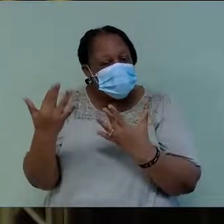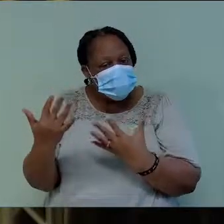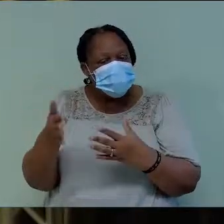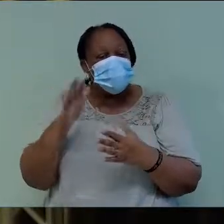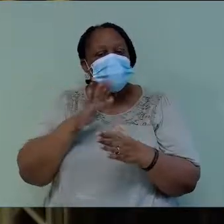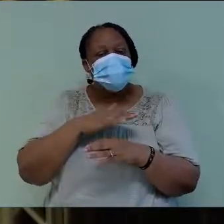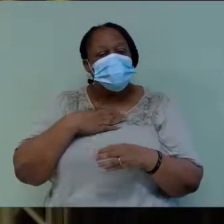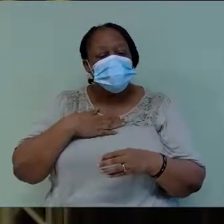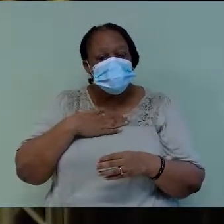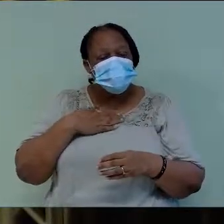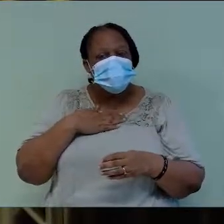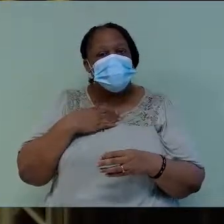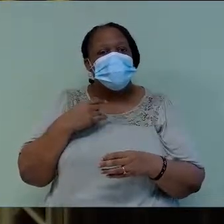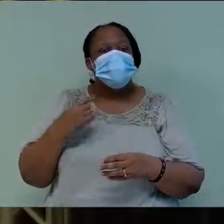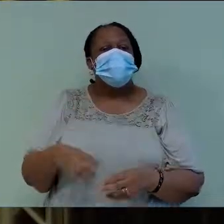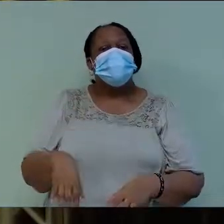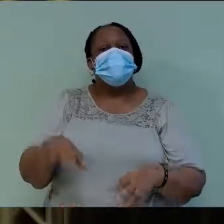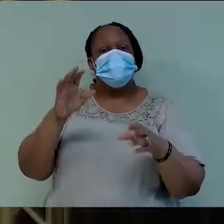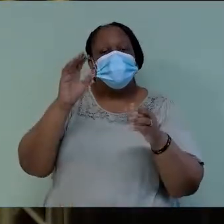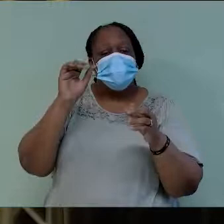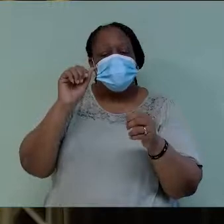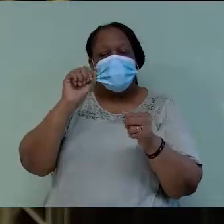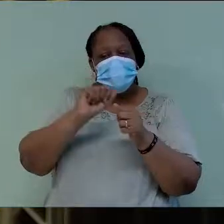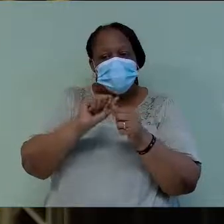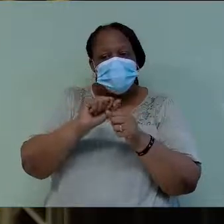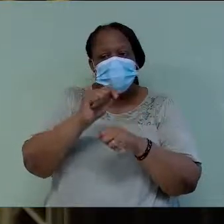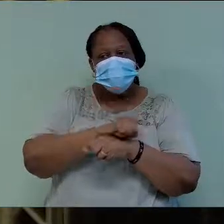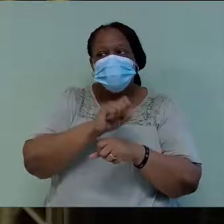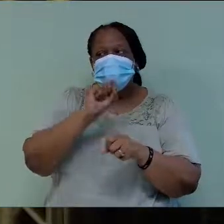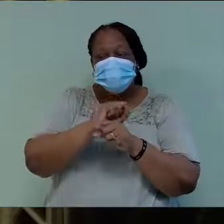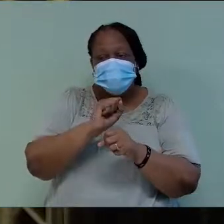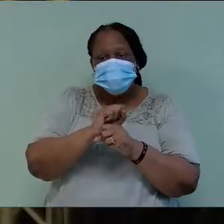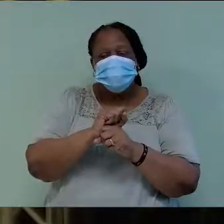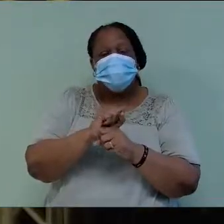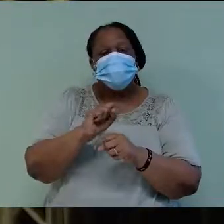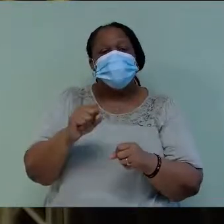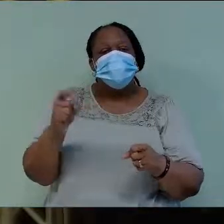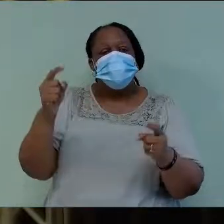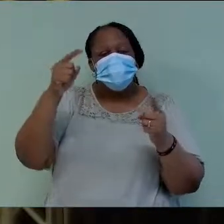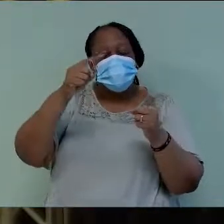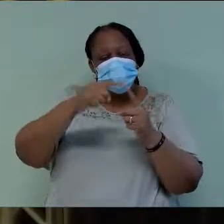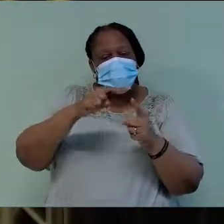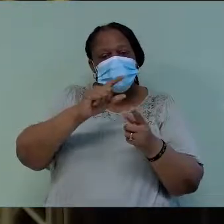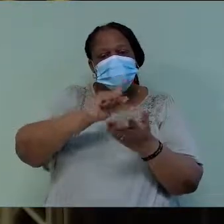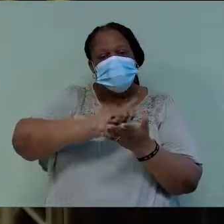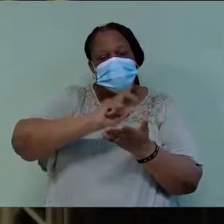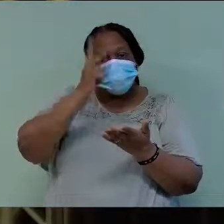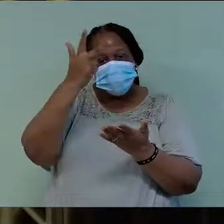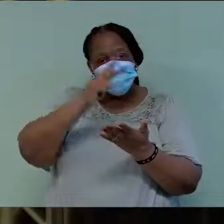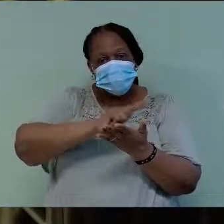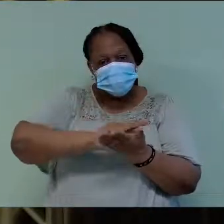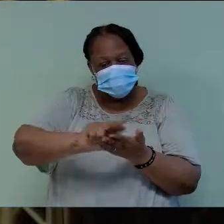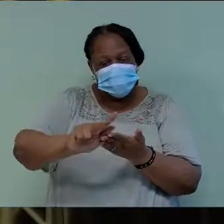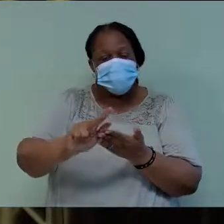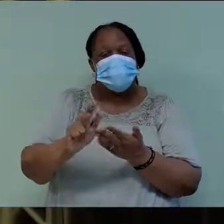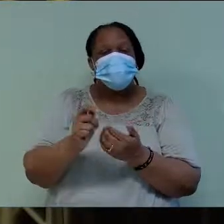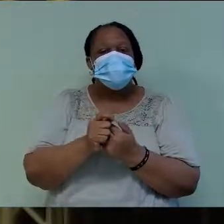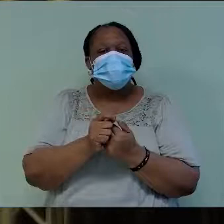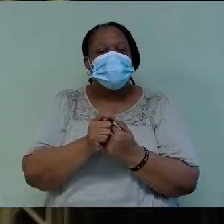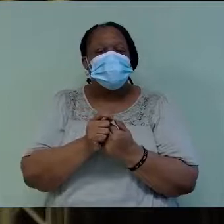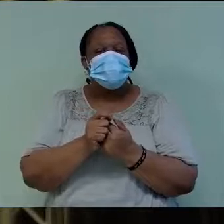months commitment is made. We also hope some people will return to work as the economic